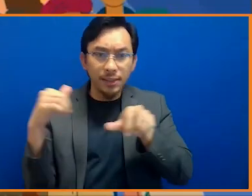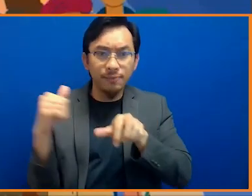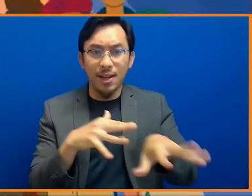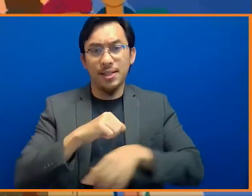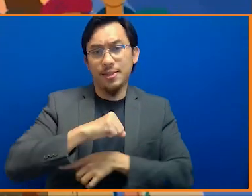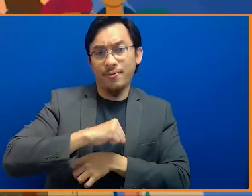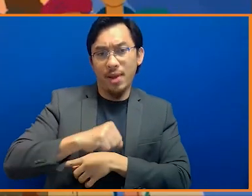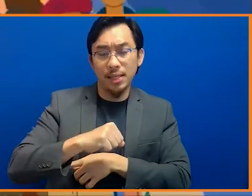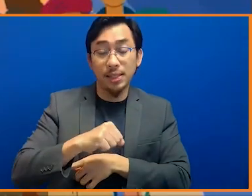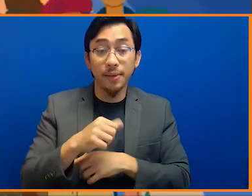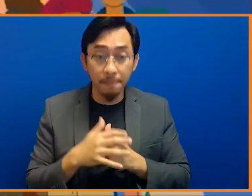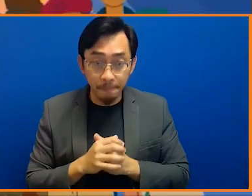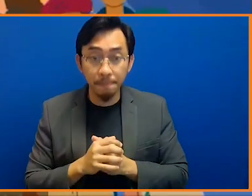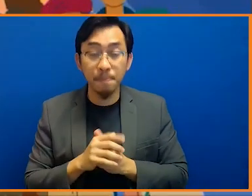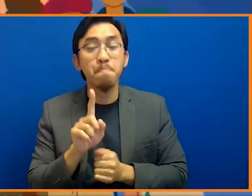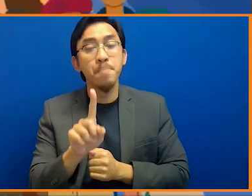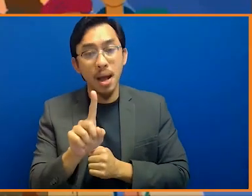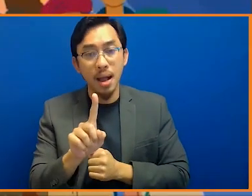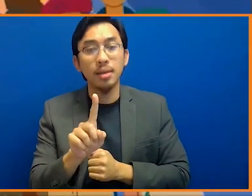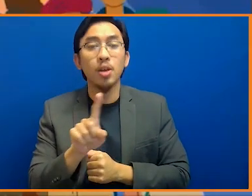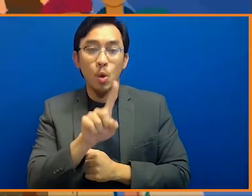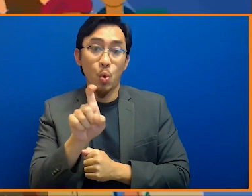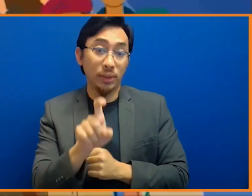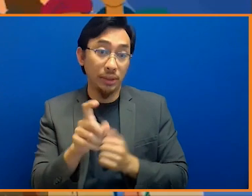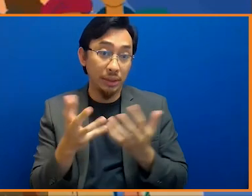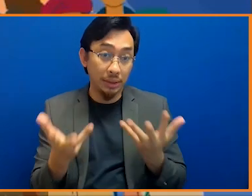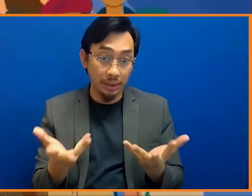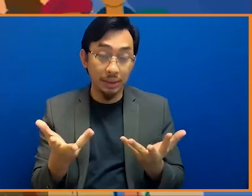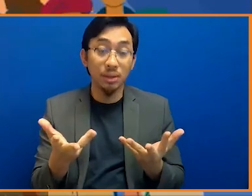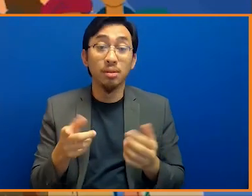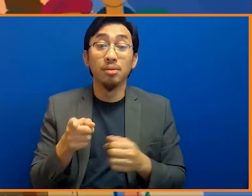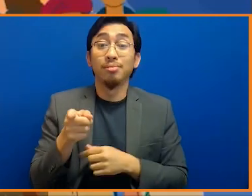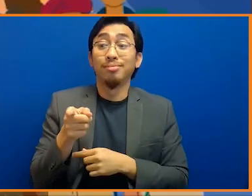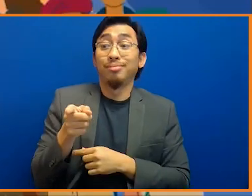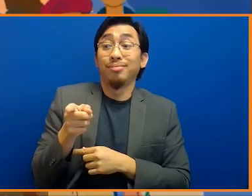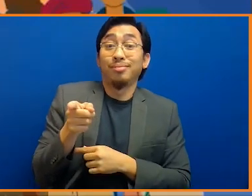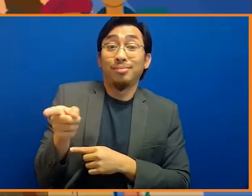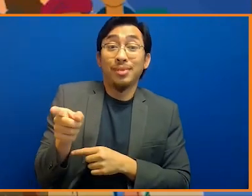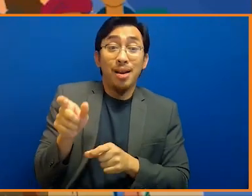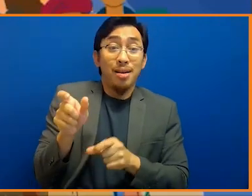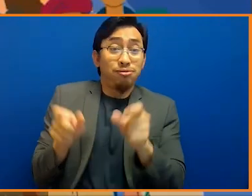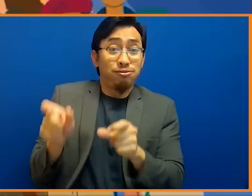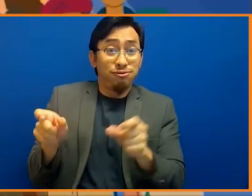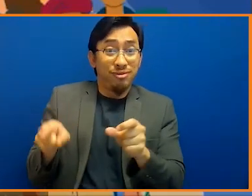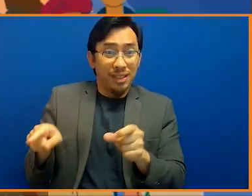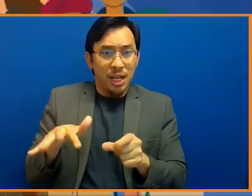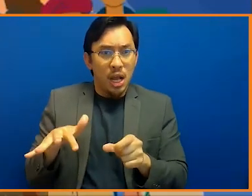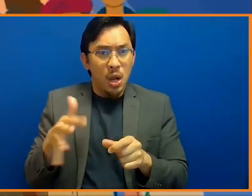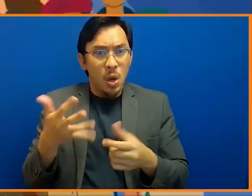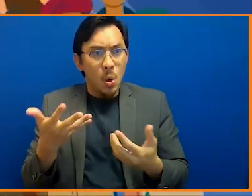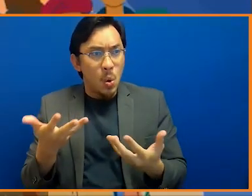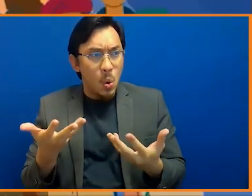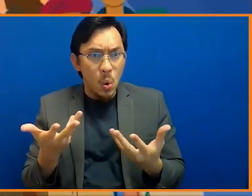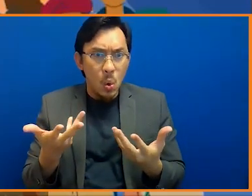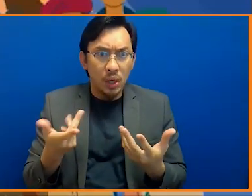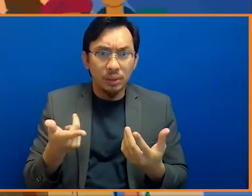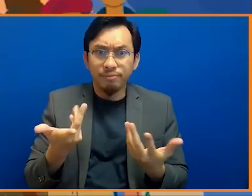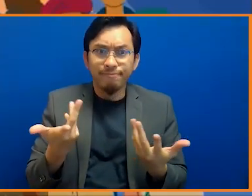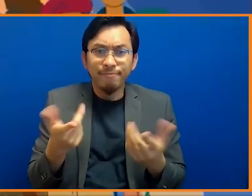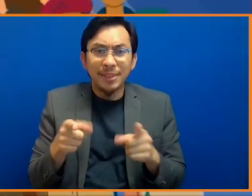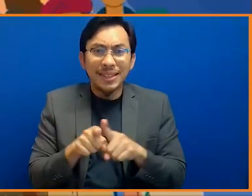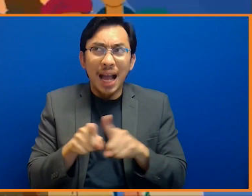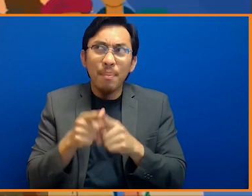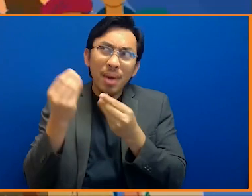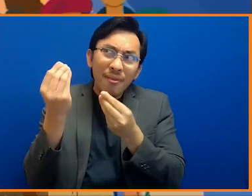But the question is when people should evacuate and where that kind of information